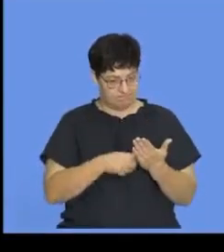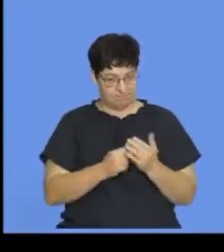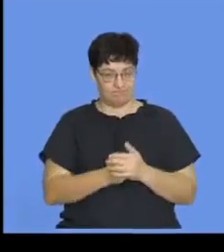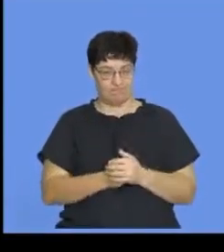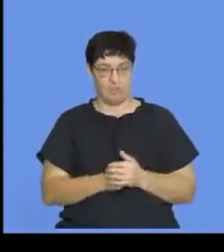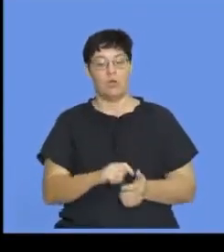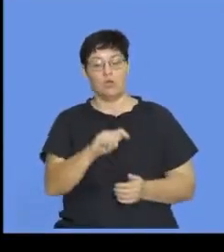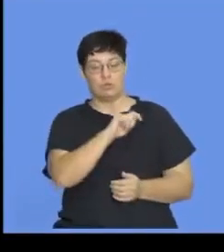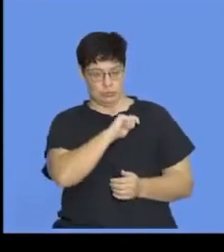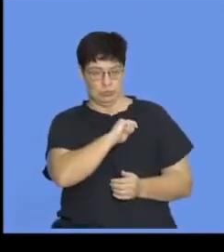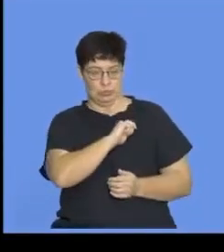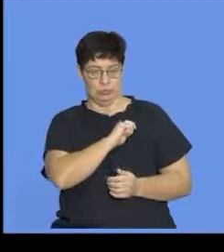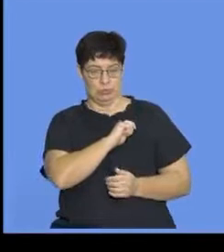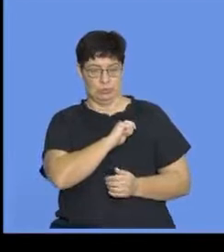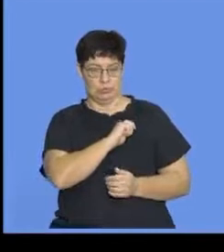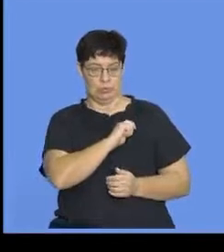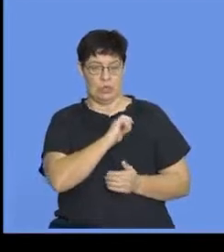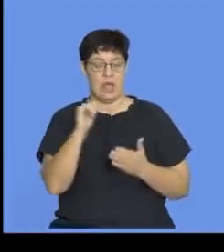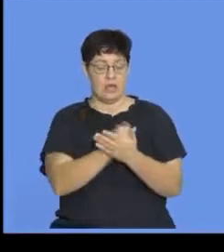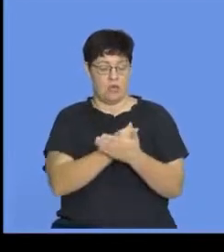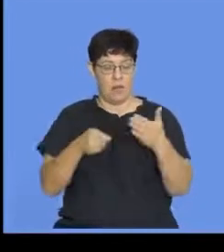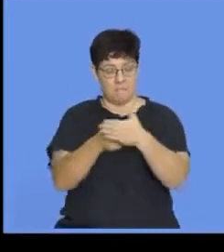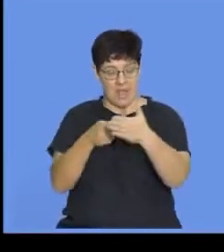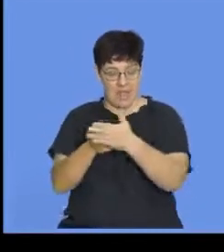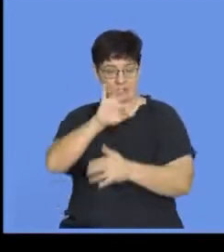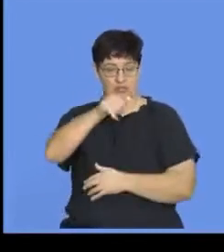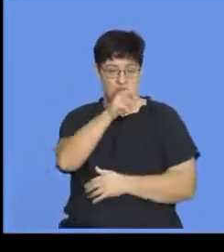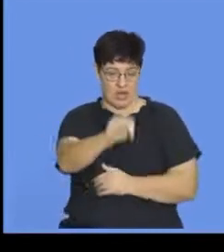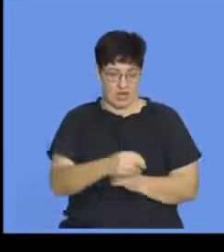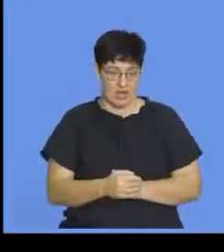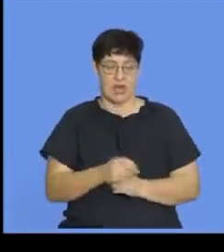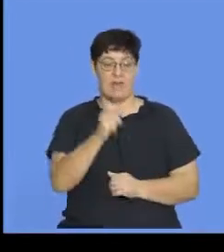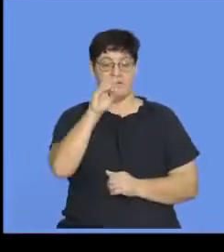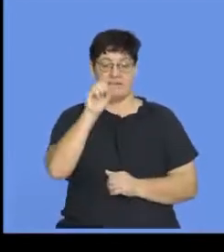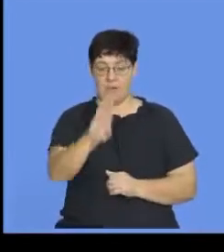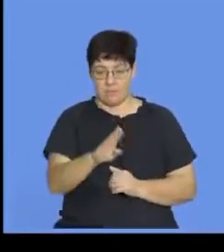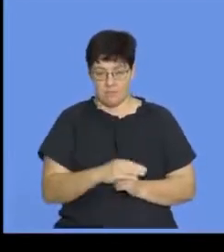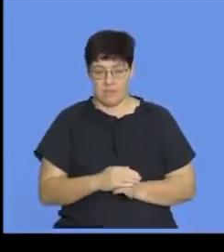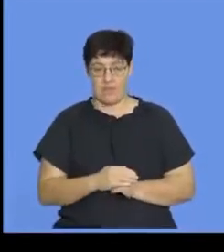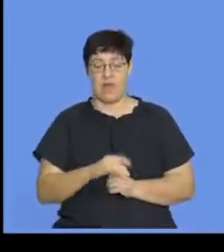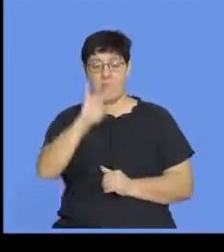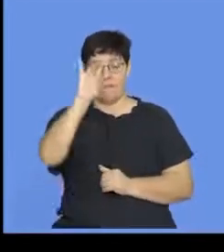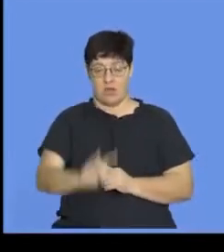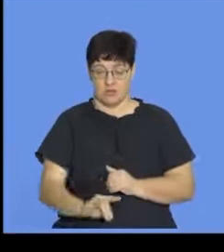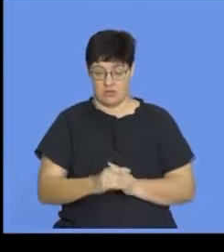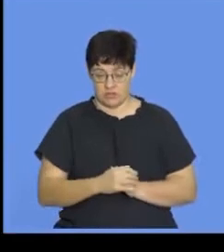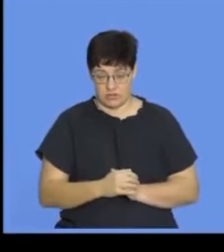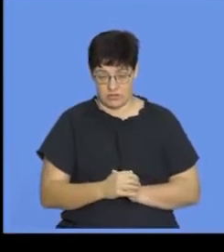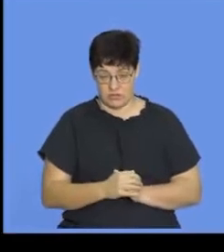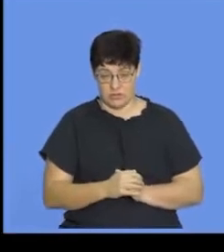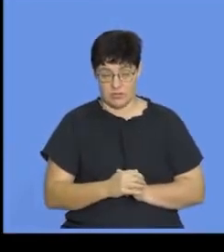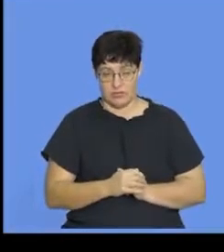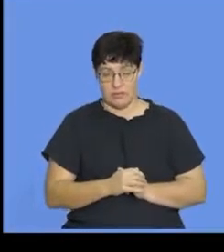actual credit purchases for January, February, and March. And there's my